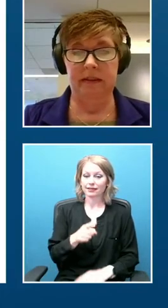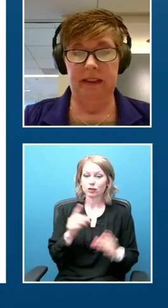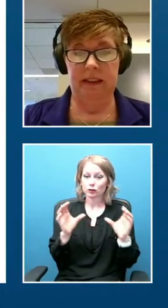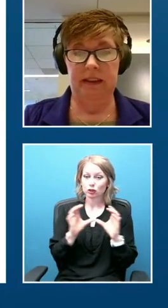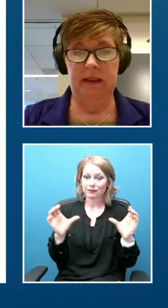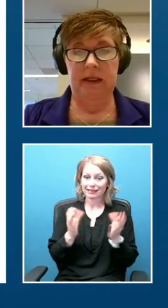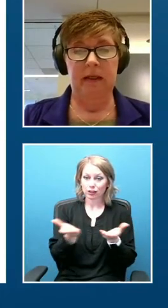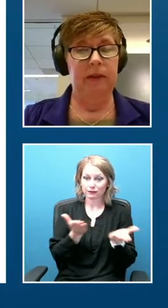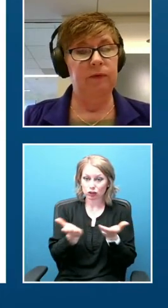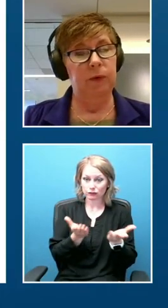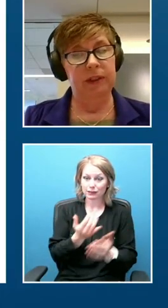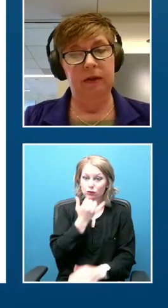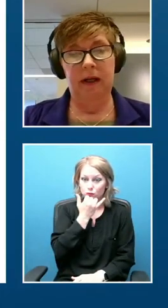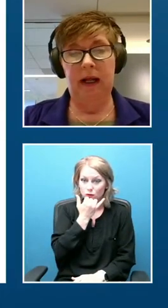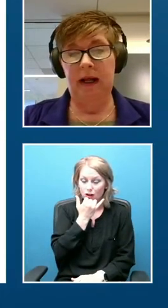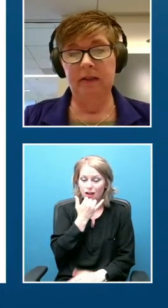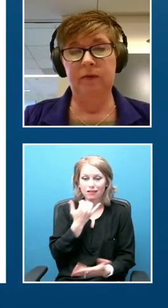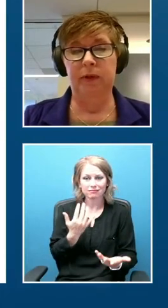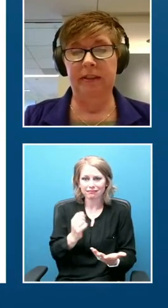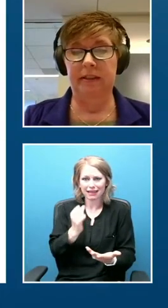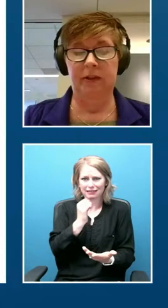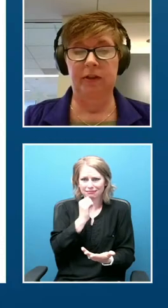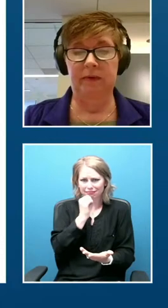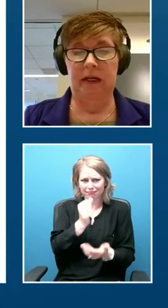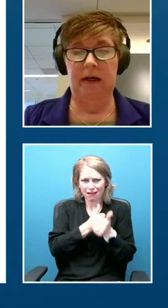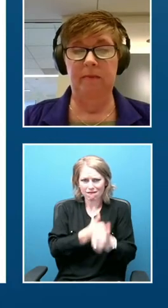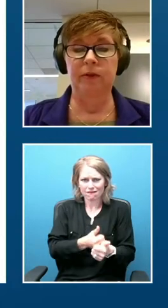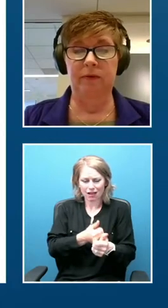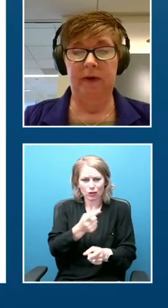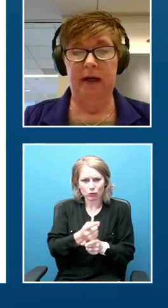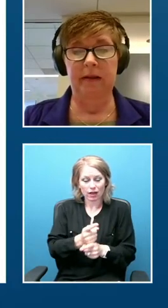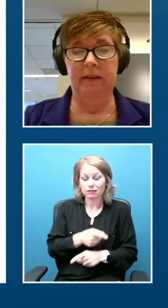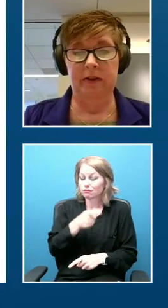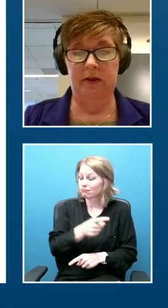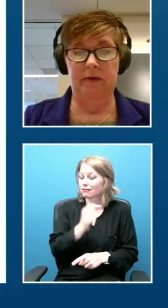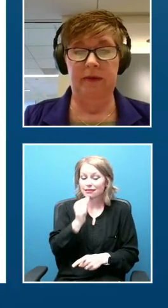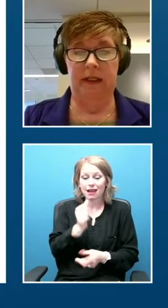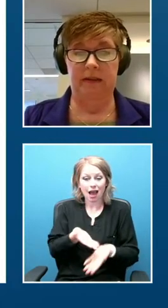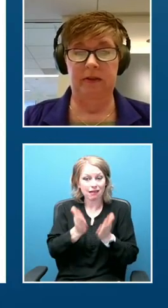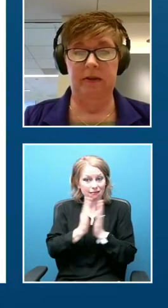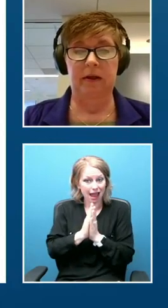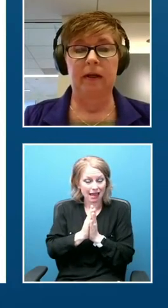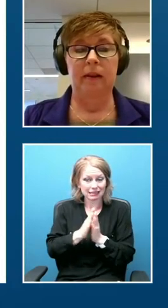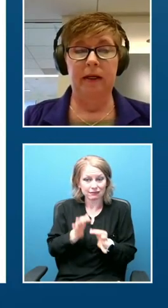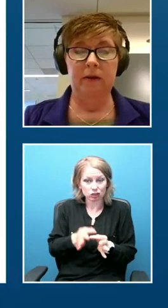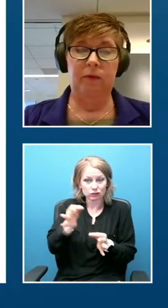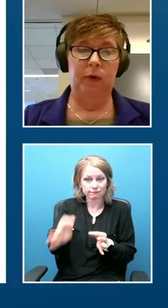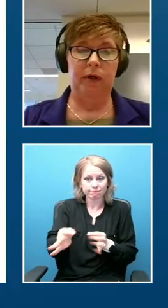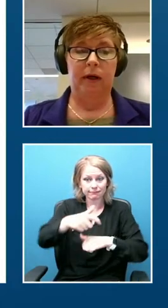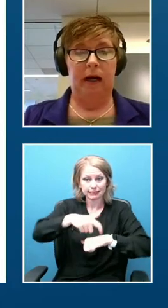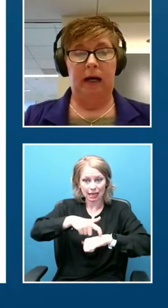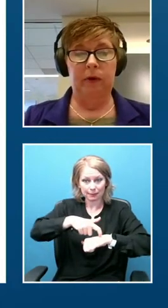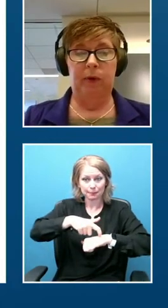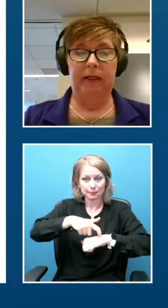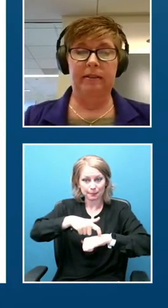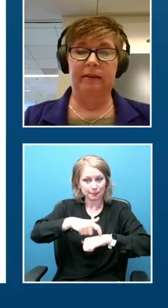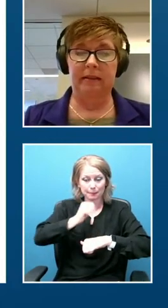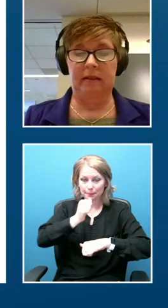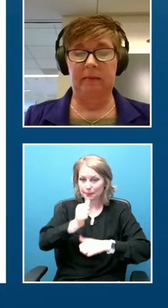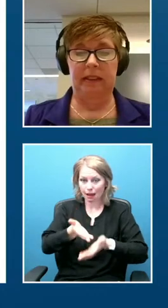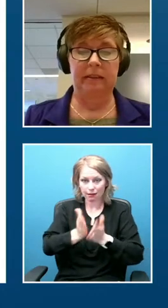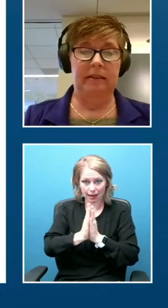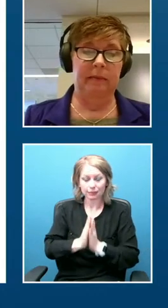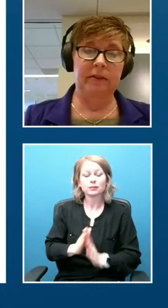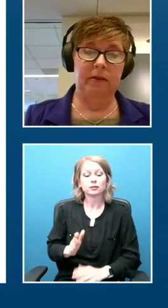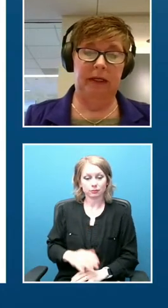it's misleading. Biafor did not ask for an extension of time to file and serve the answer. Therefore, I request that